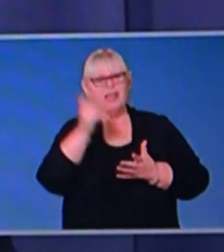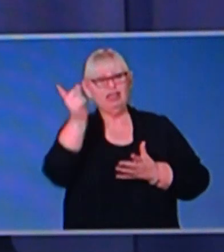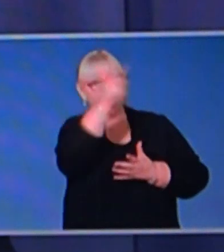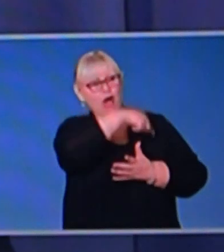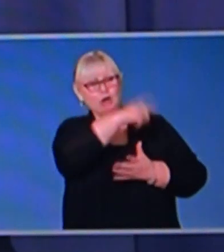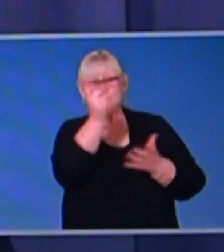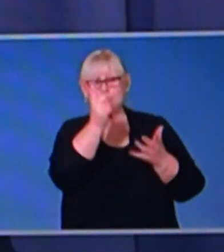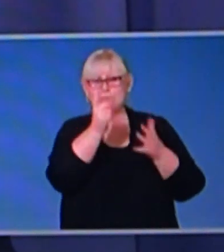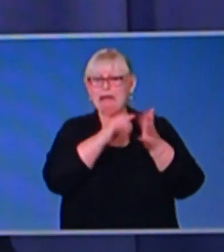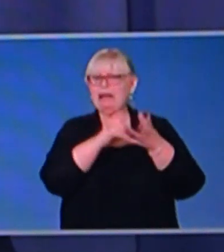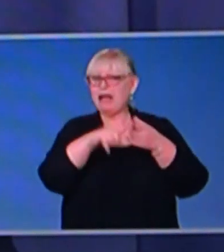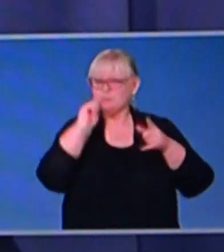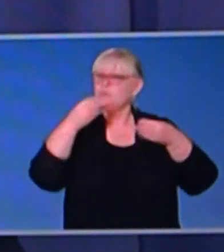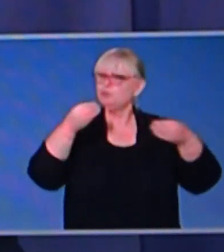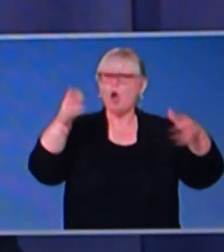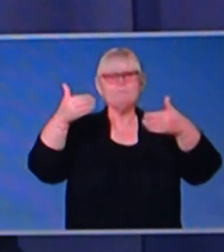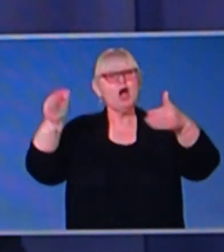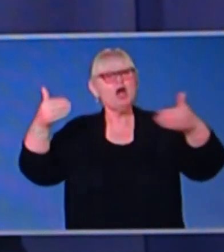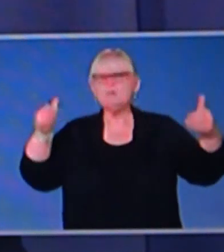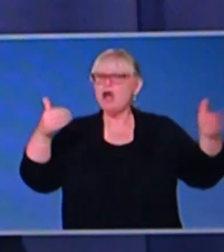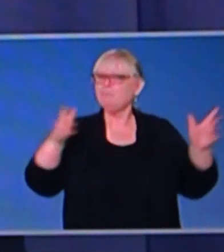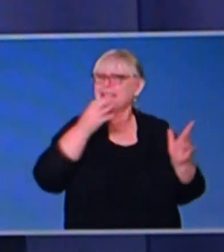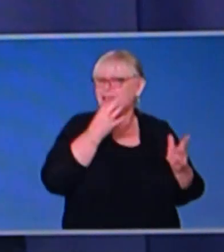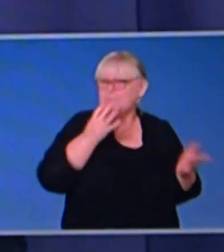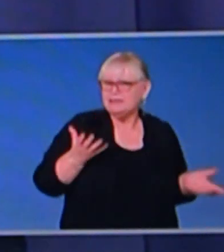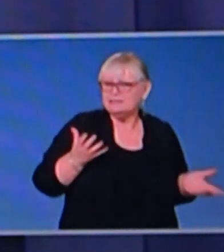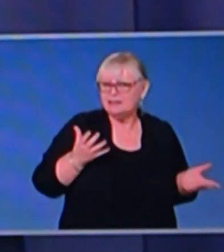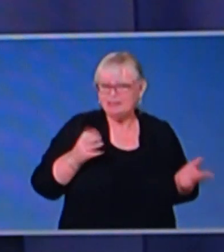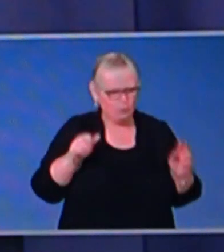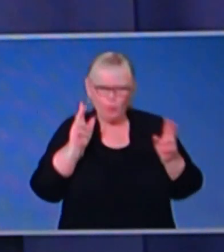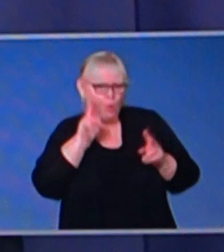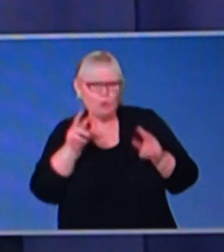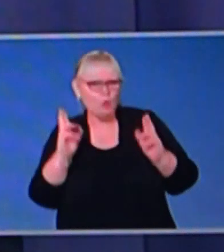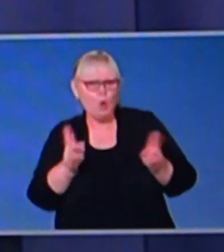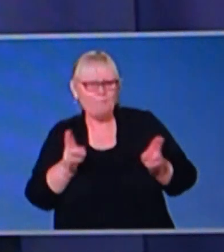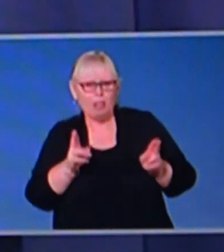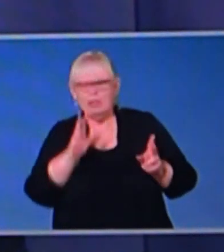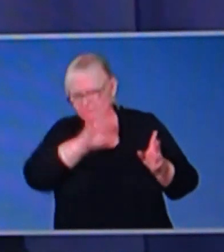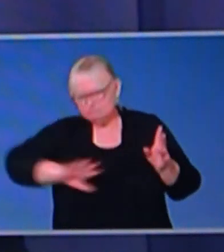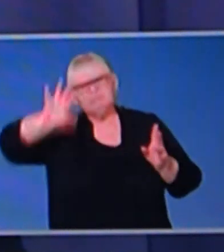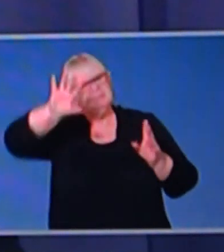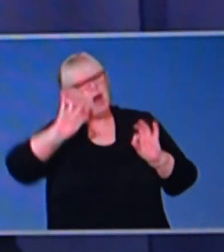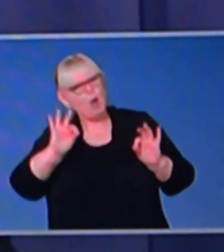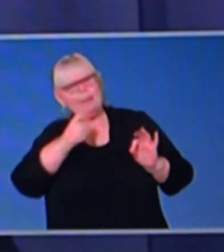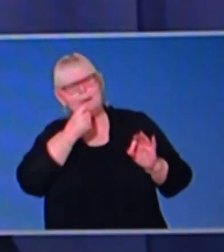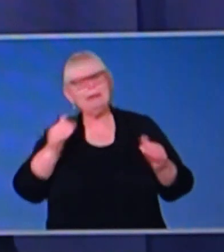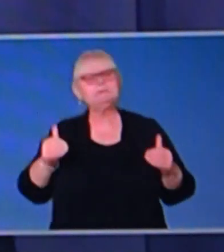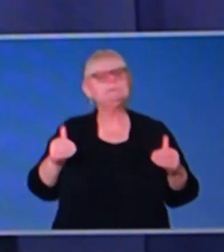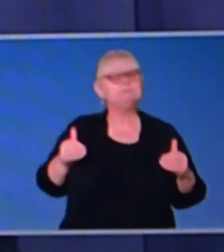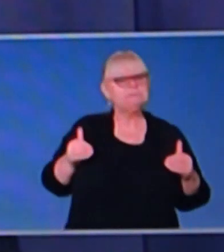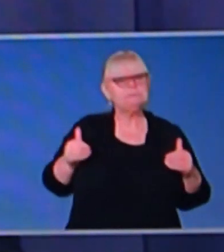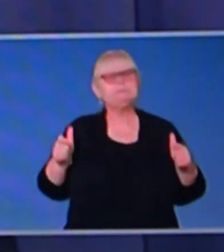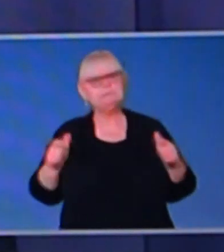numbers and track records on those issues to be moving ahead of the states on the East Coast. I'd been flagging that